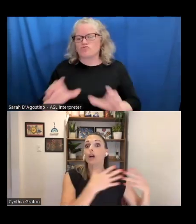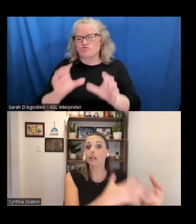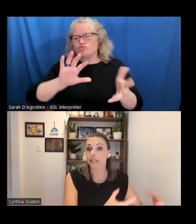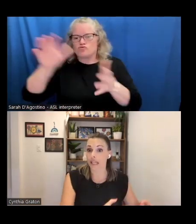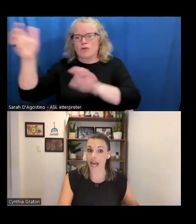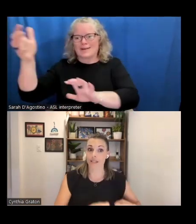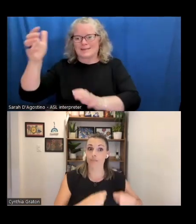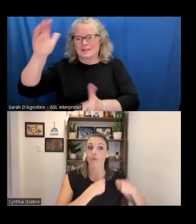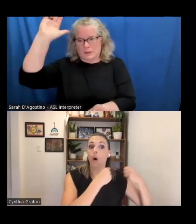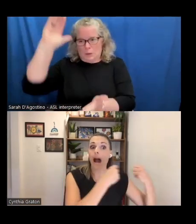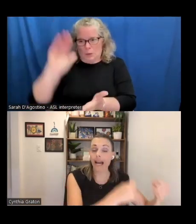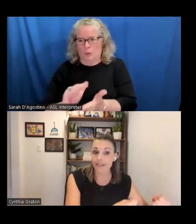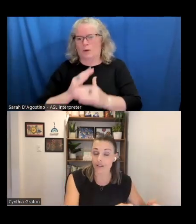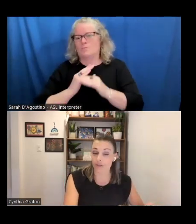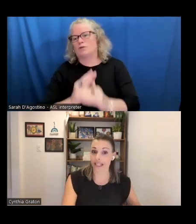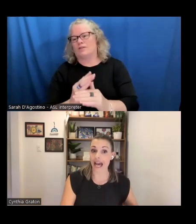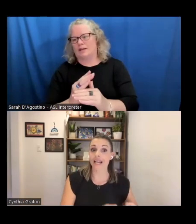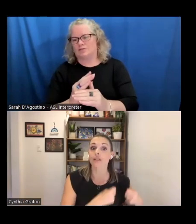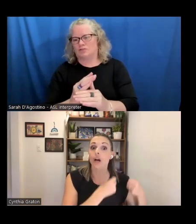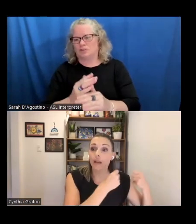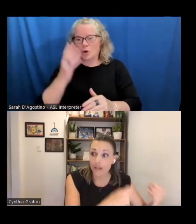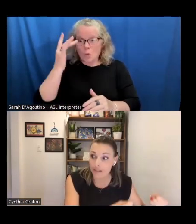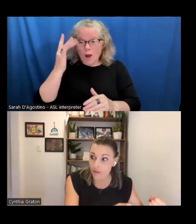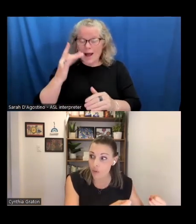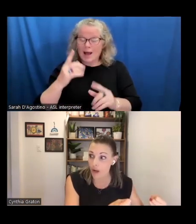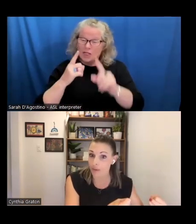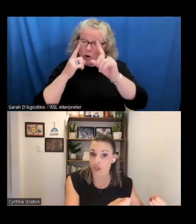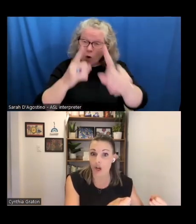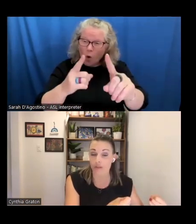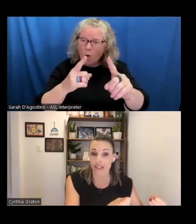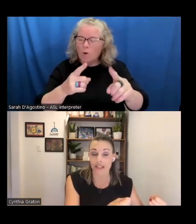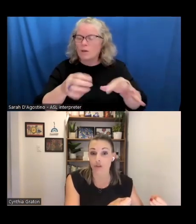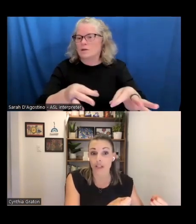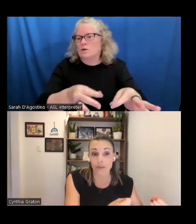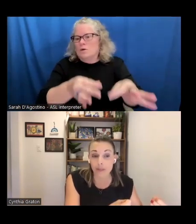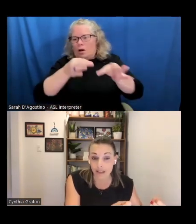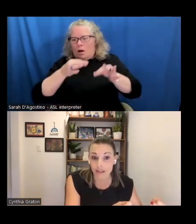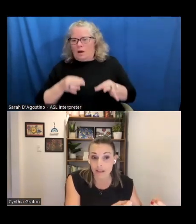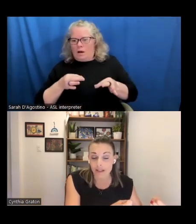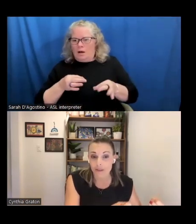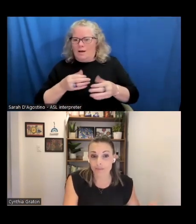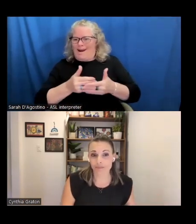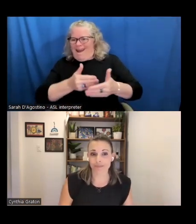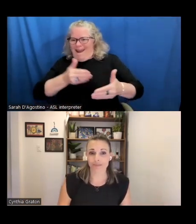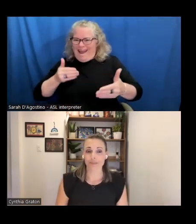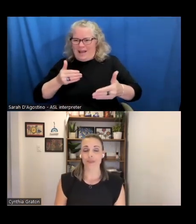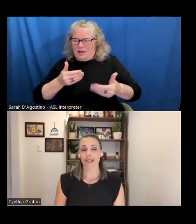as early, as proactive, and as collaborative problem solving that you can be.